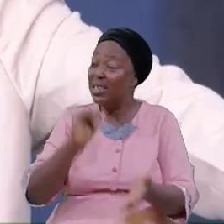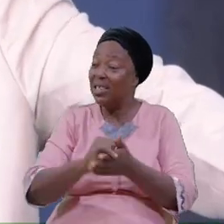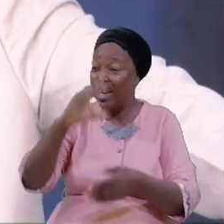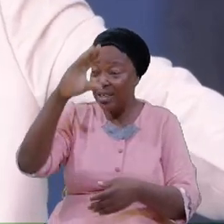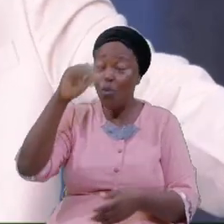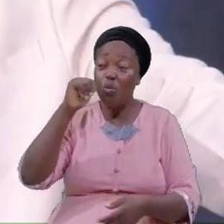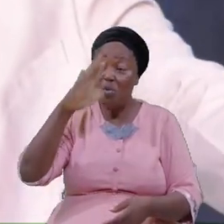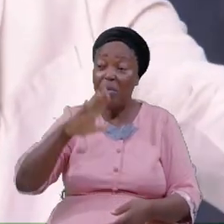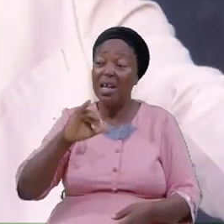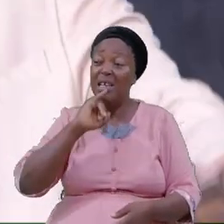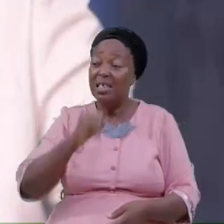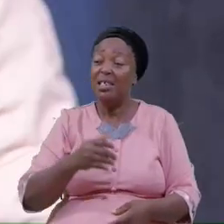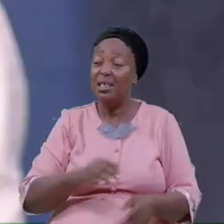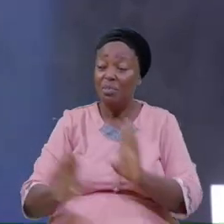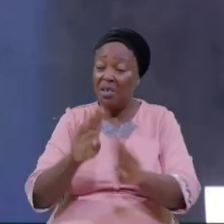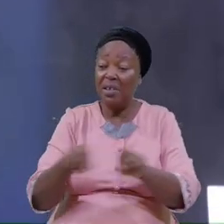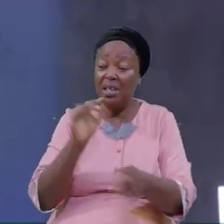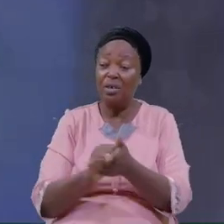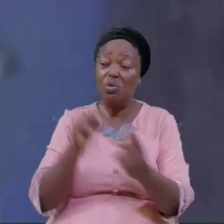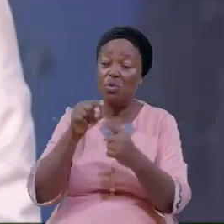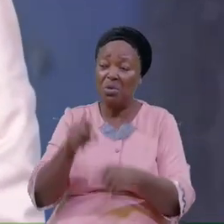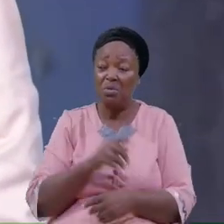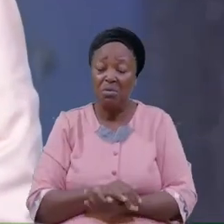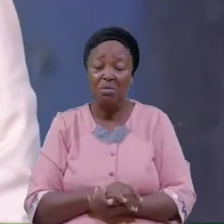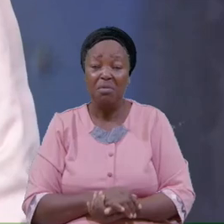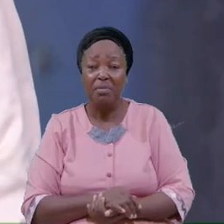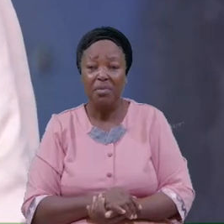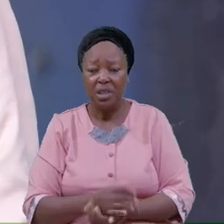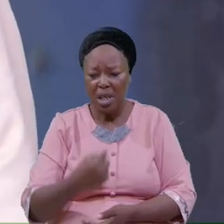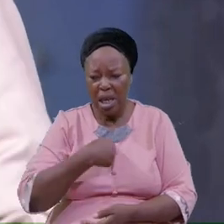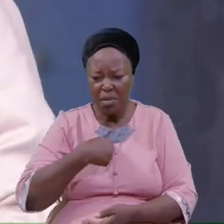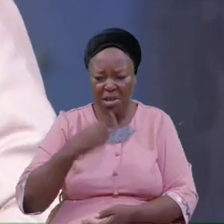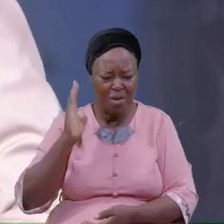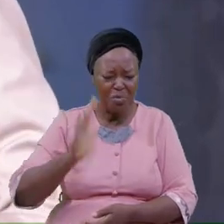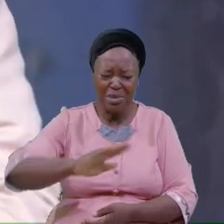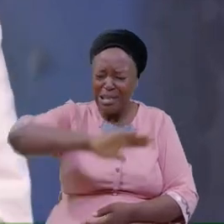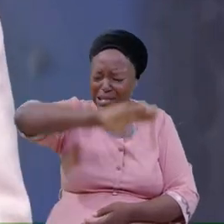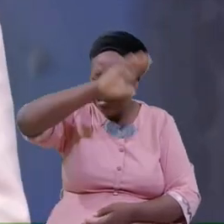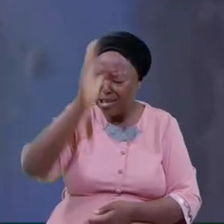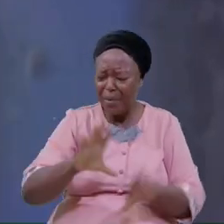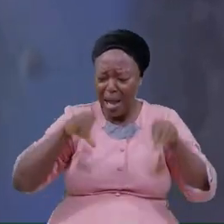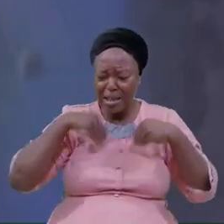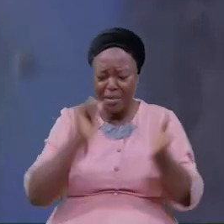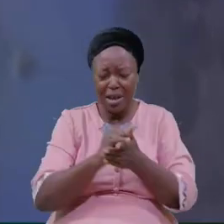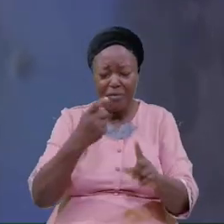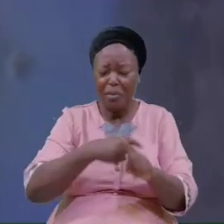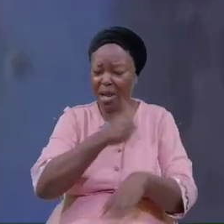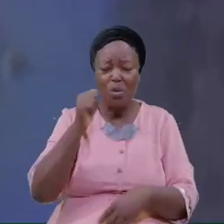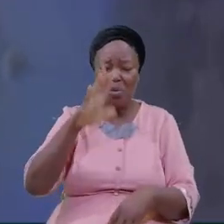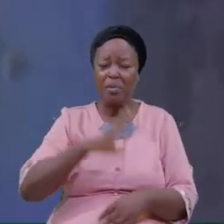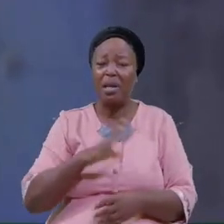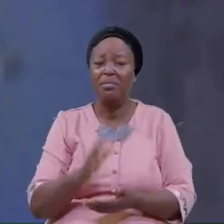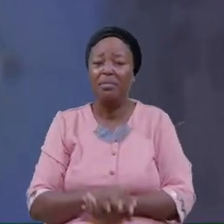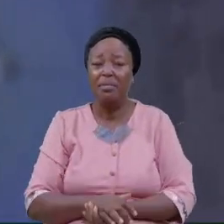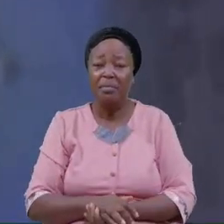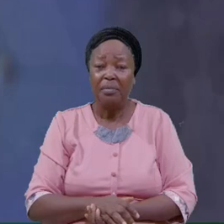ce désordre-là même dans, dans ton foyer? I'll never take that from Moi, any woman. Je vais jamais accepter ça d'une femme. If she wants to park and